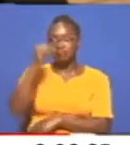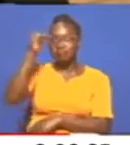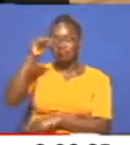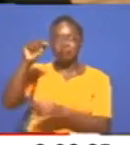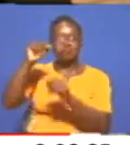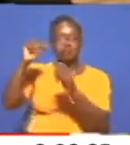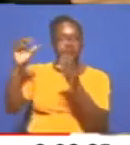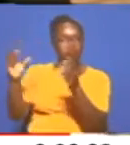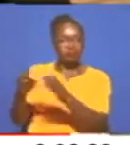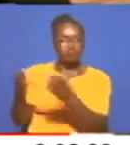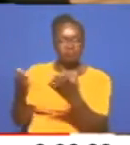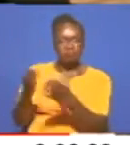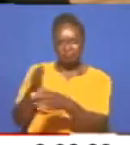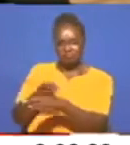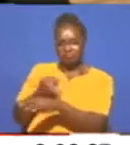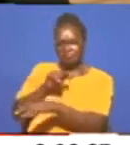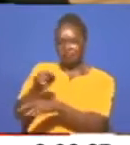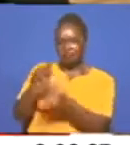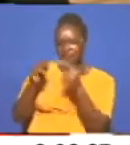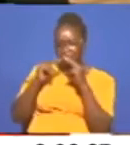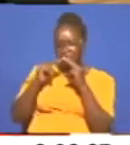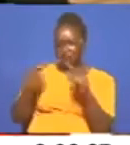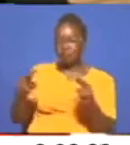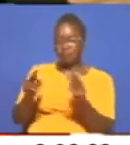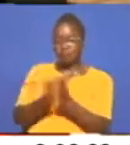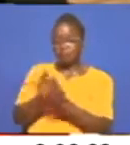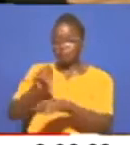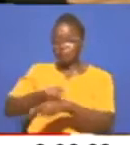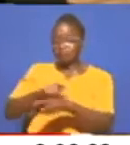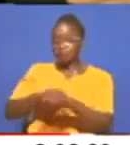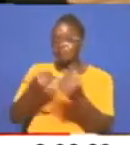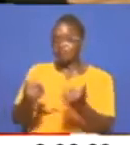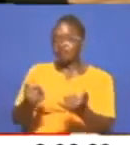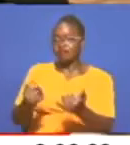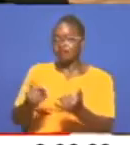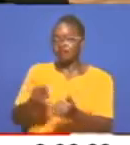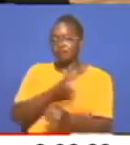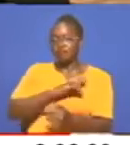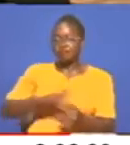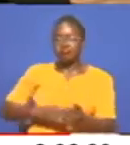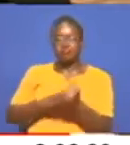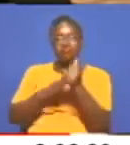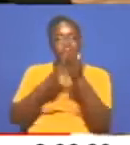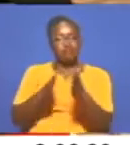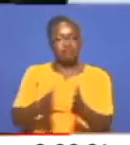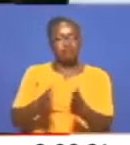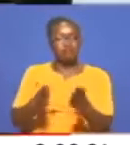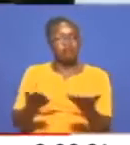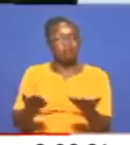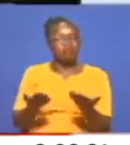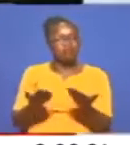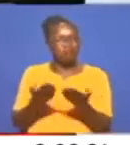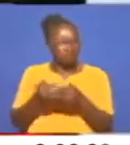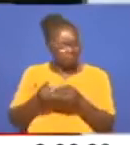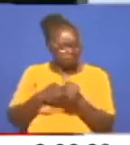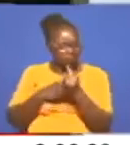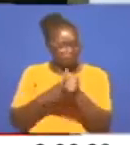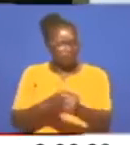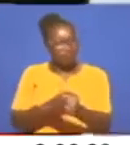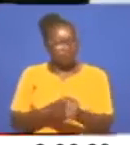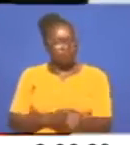are calling you for peace, and this time round, religious leaders are taking forefront.